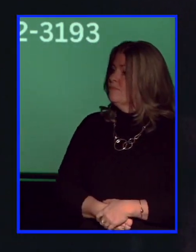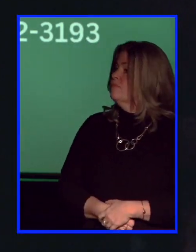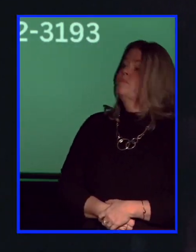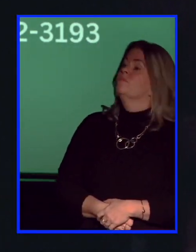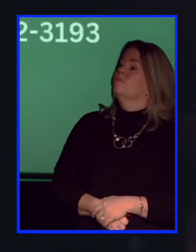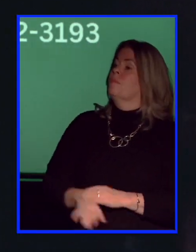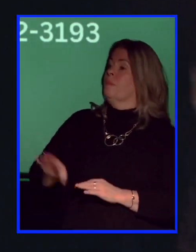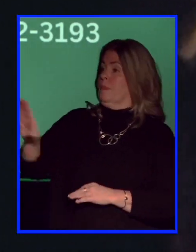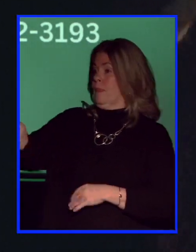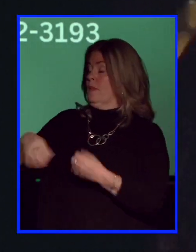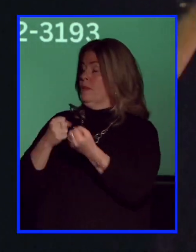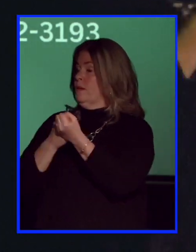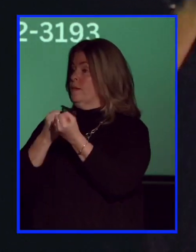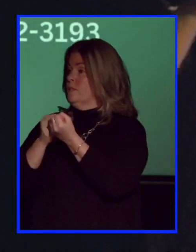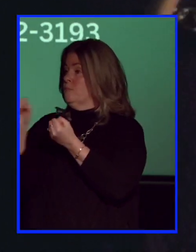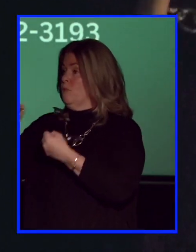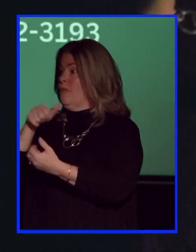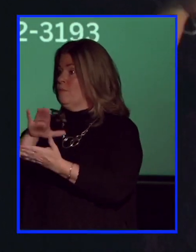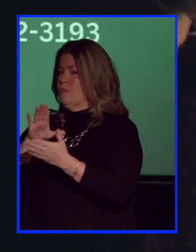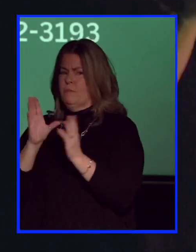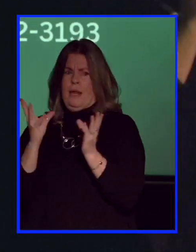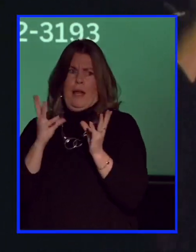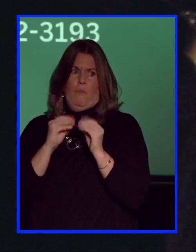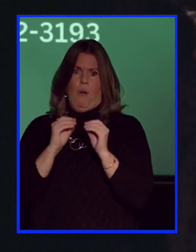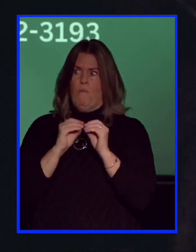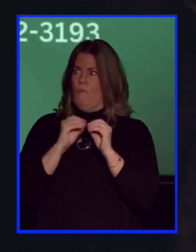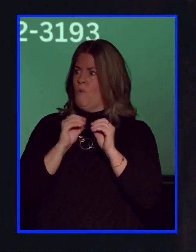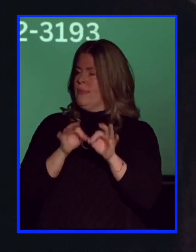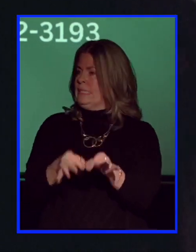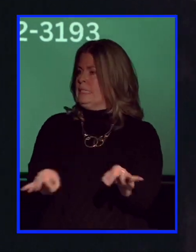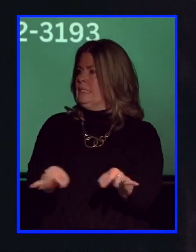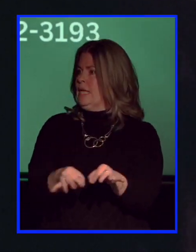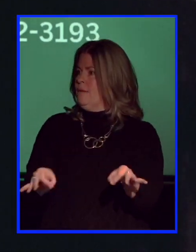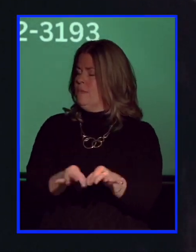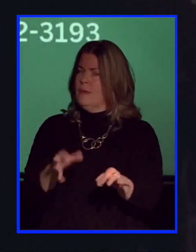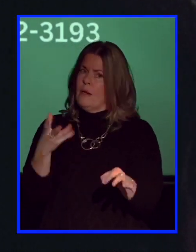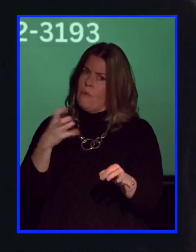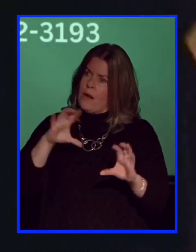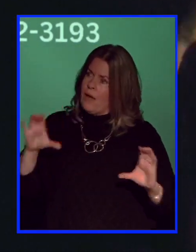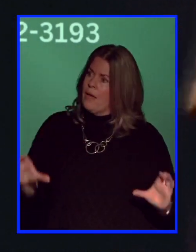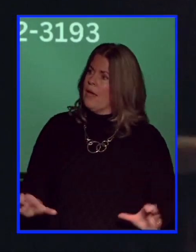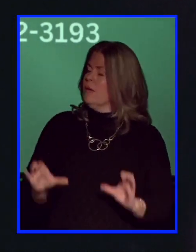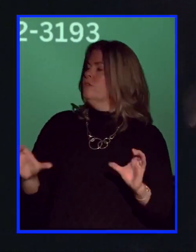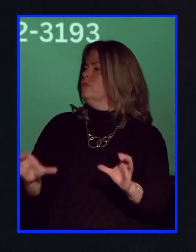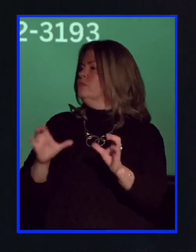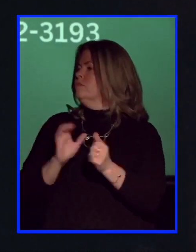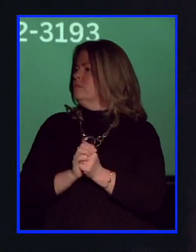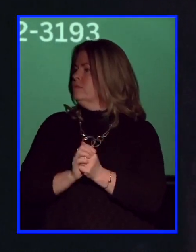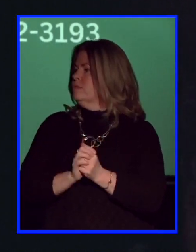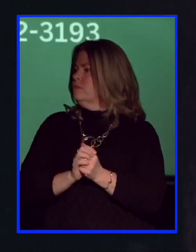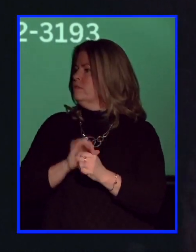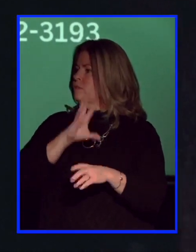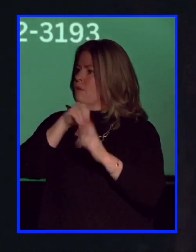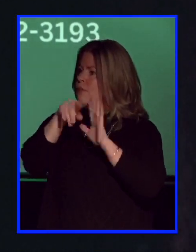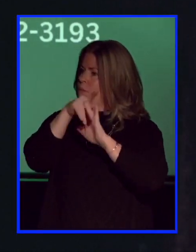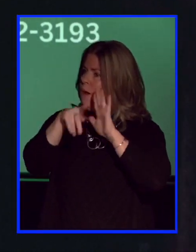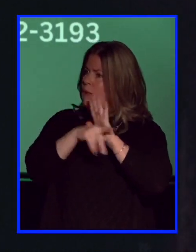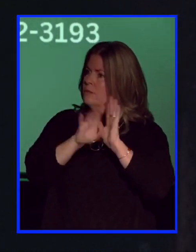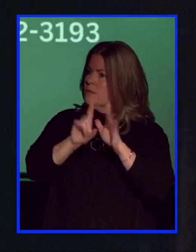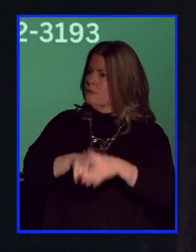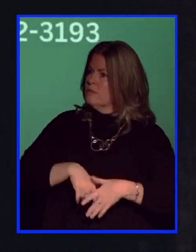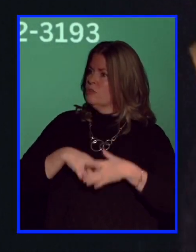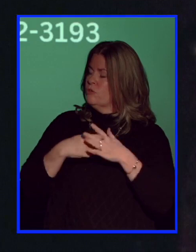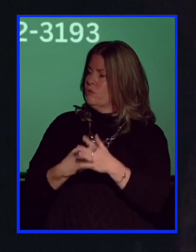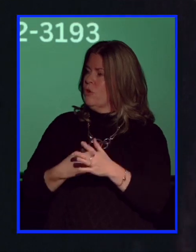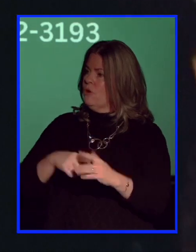for that approach, but I want more than a statement. You know, I want real action that in policies that can be implemented